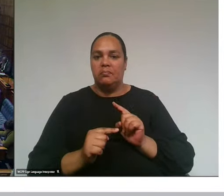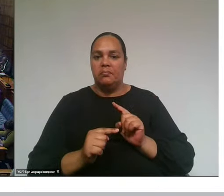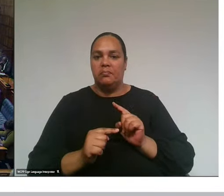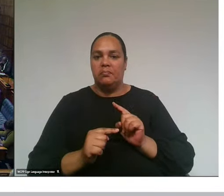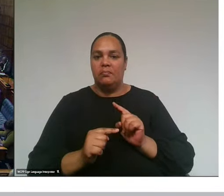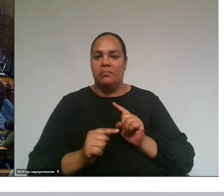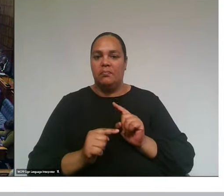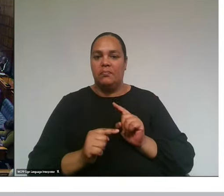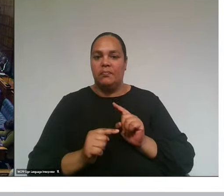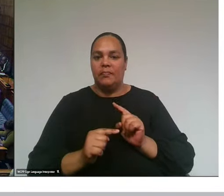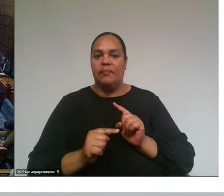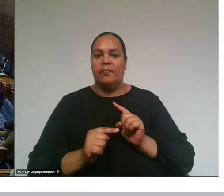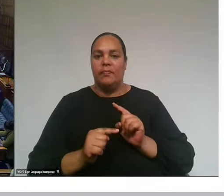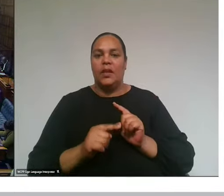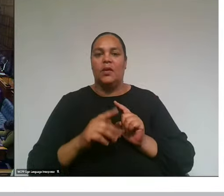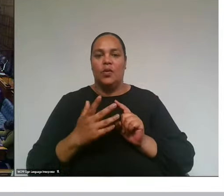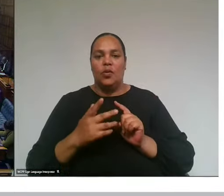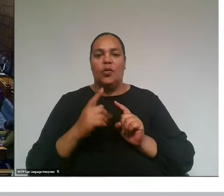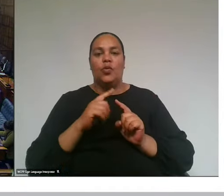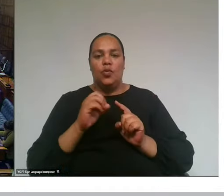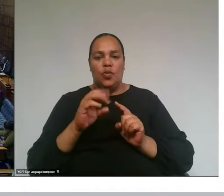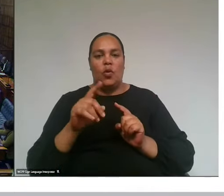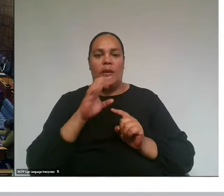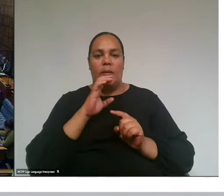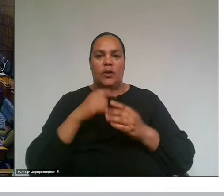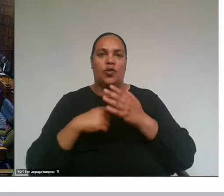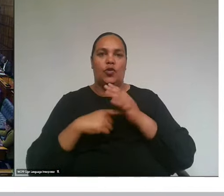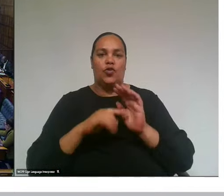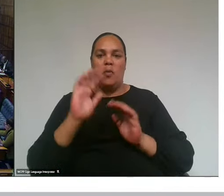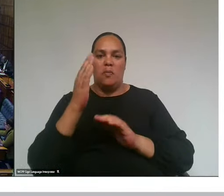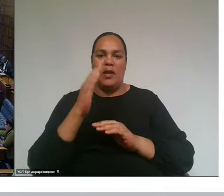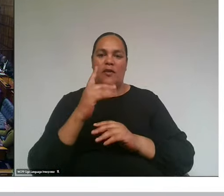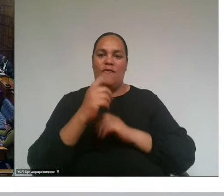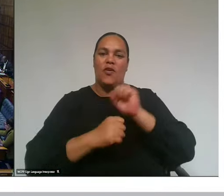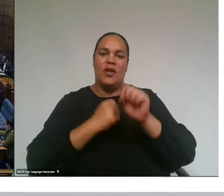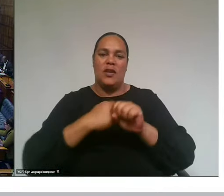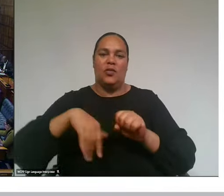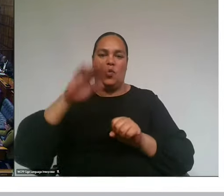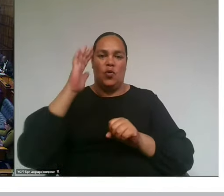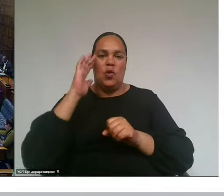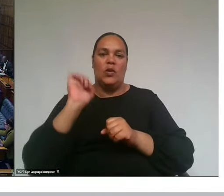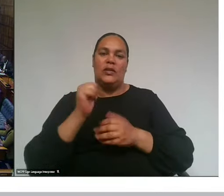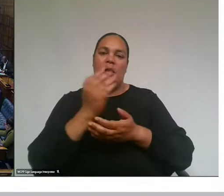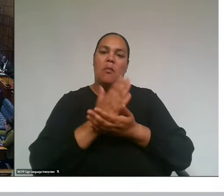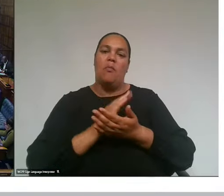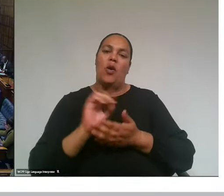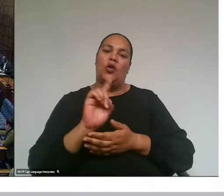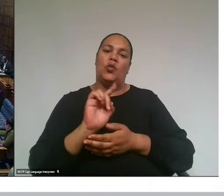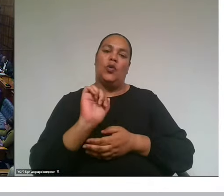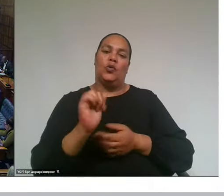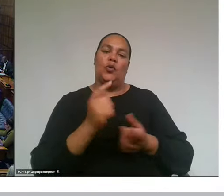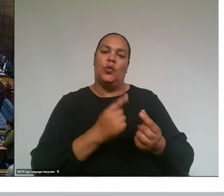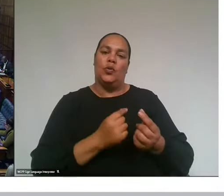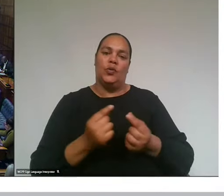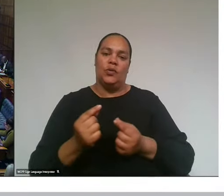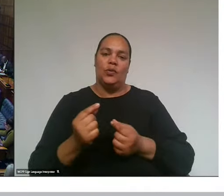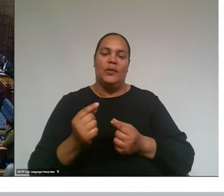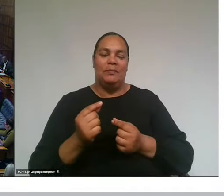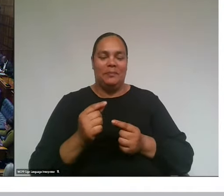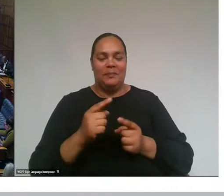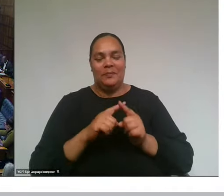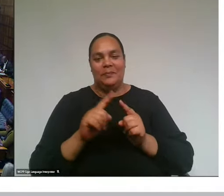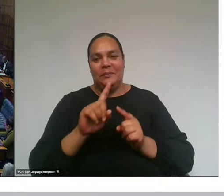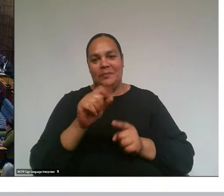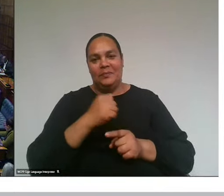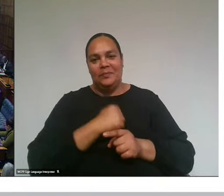inequality mirror a state that we' have known for years which are part of what is in our history and my